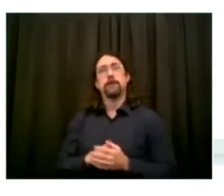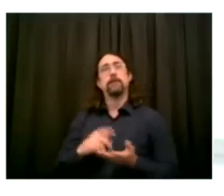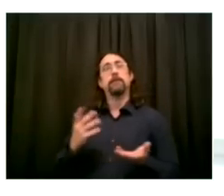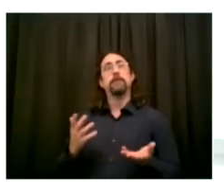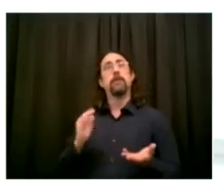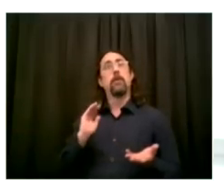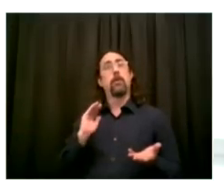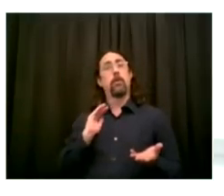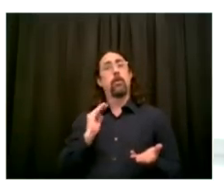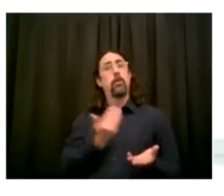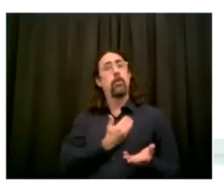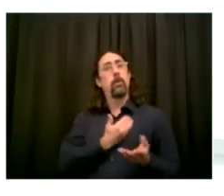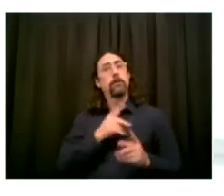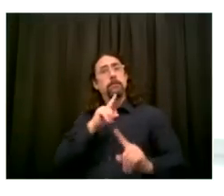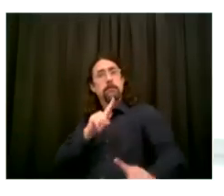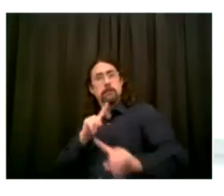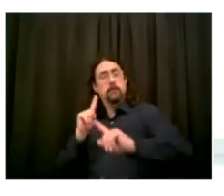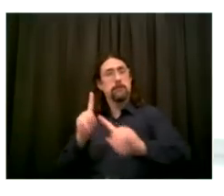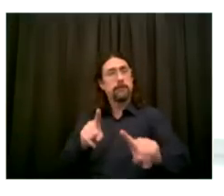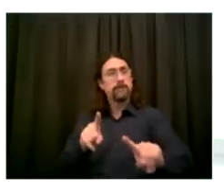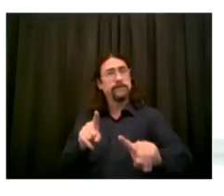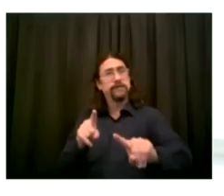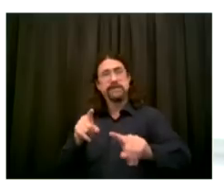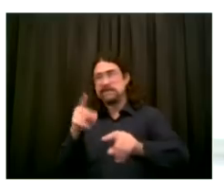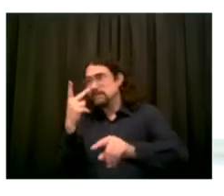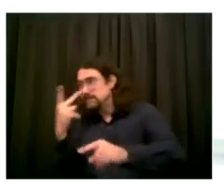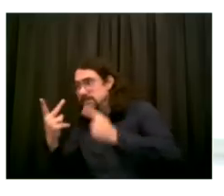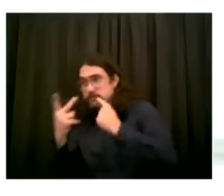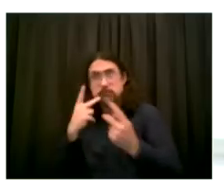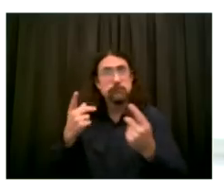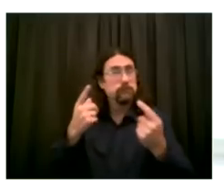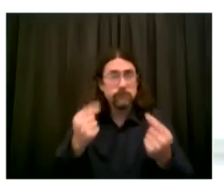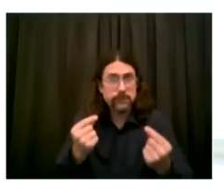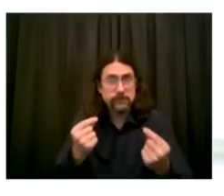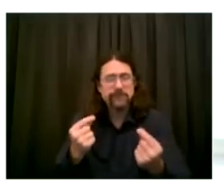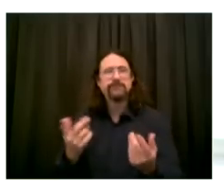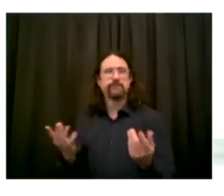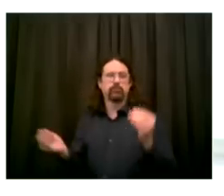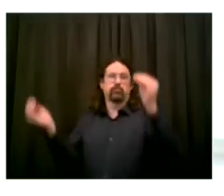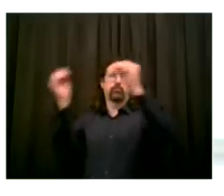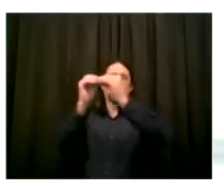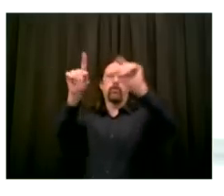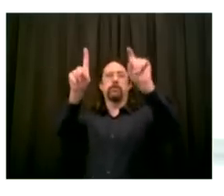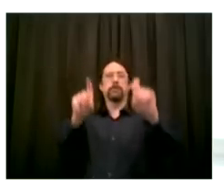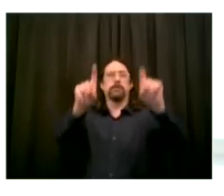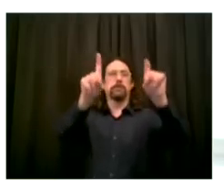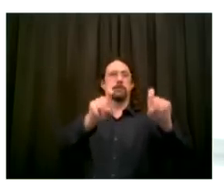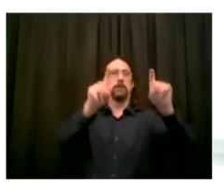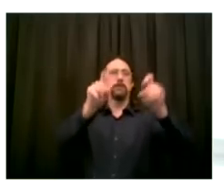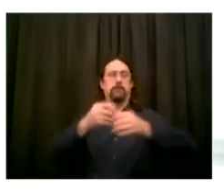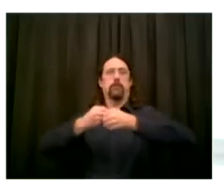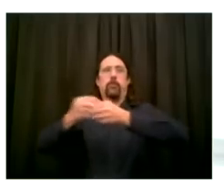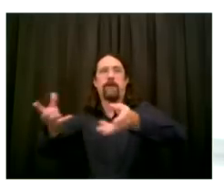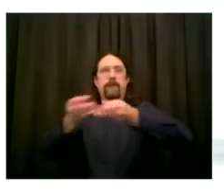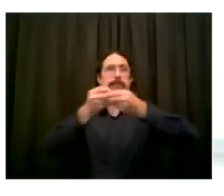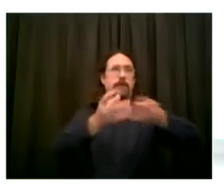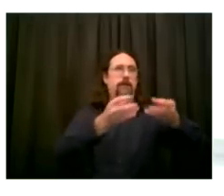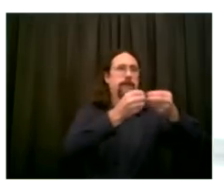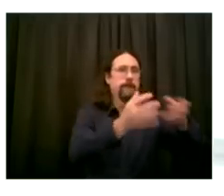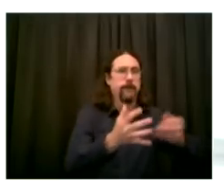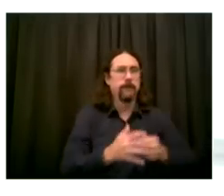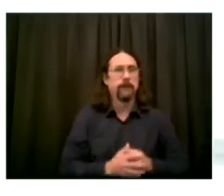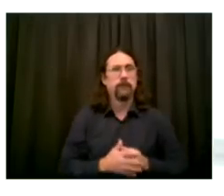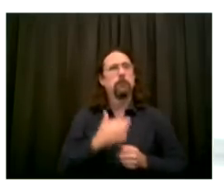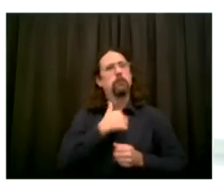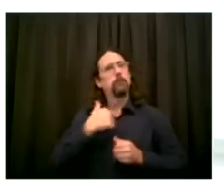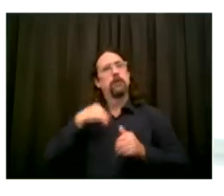areas of greatest concern, but also in other neighborhoods citywide as well. Thank you, Doctor. Dr. Varma, you want to add?